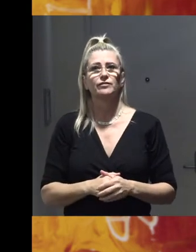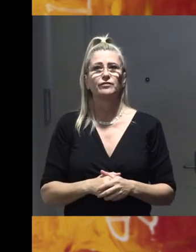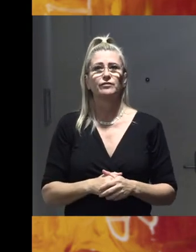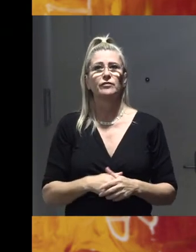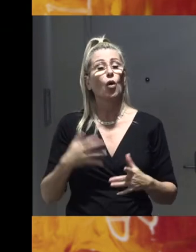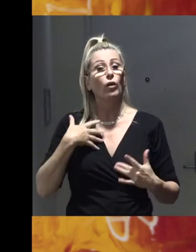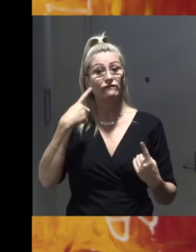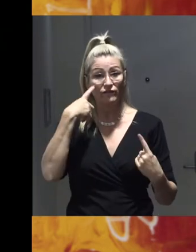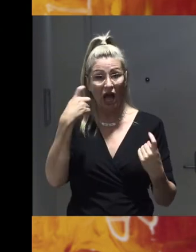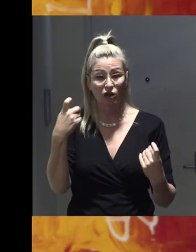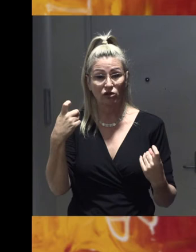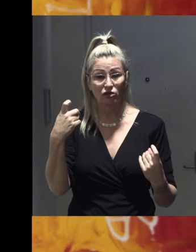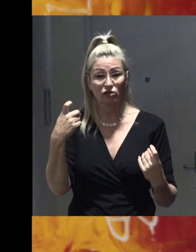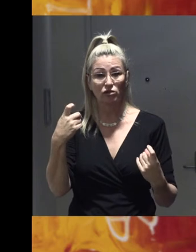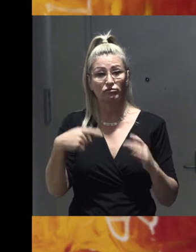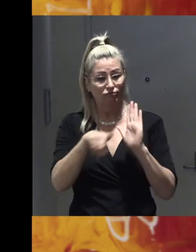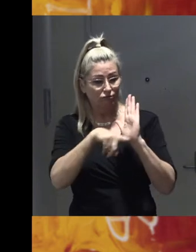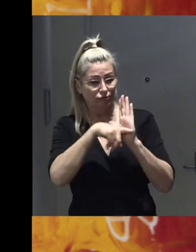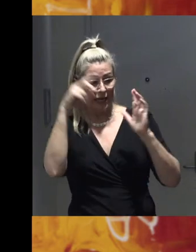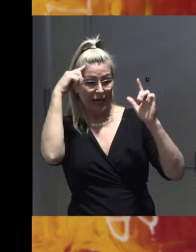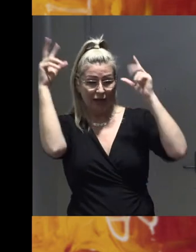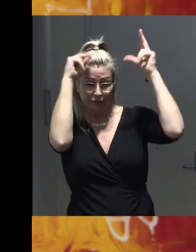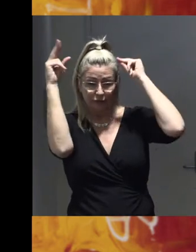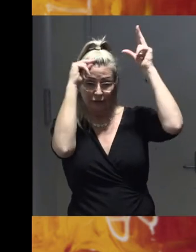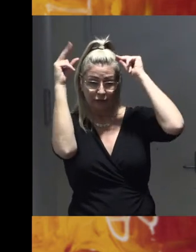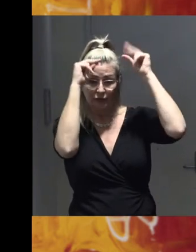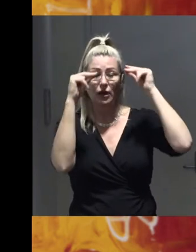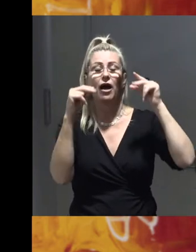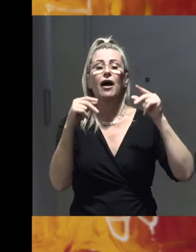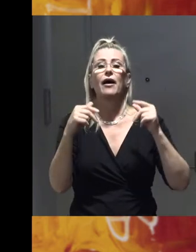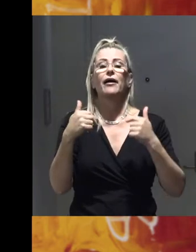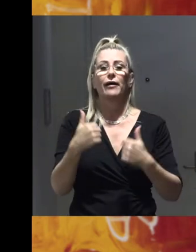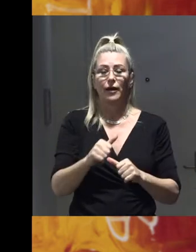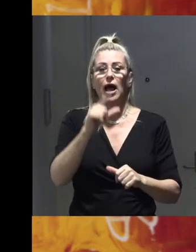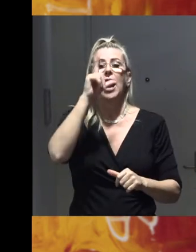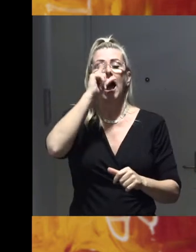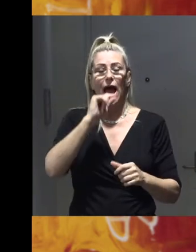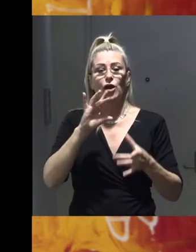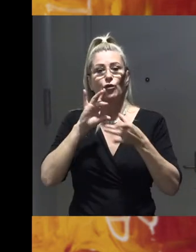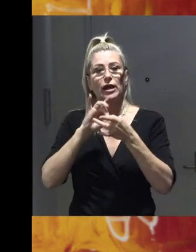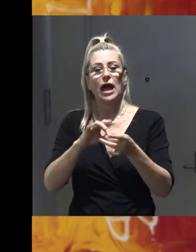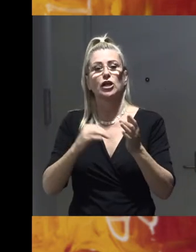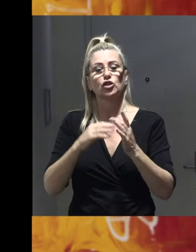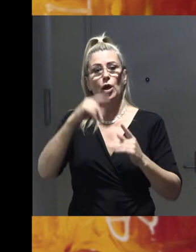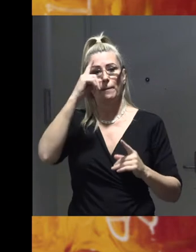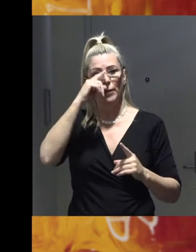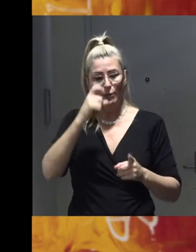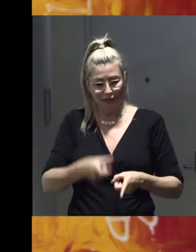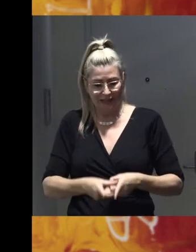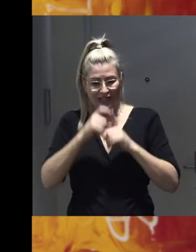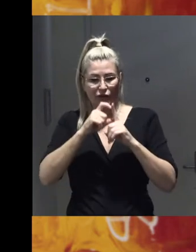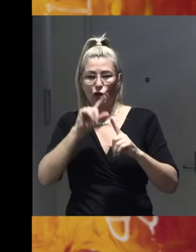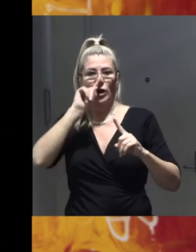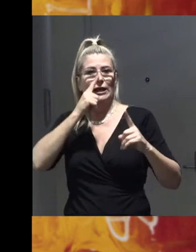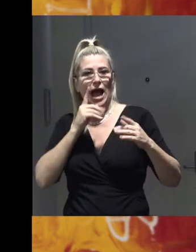We found ruminative thinking did significantly explain the relationship between difficulties in progressing toward the